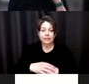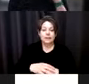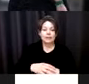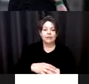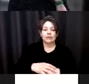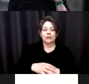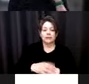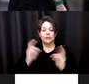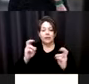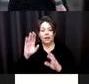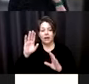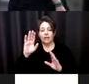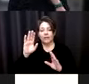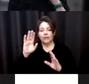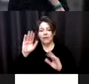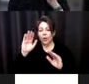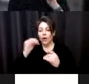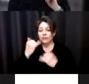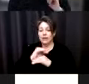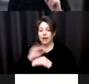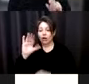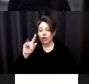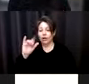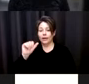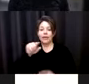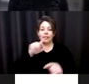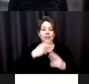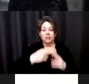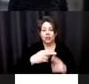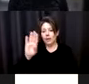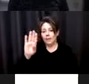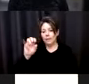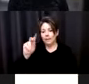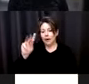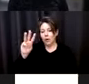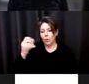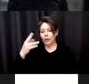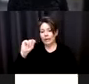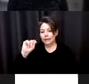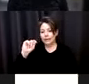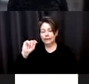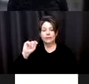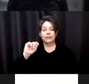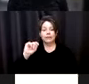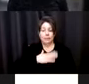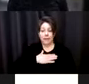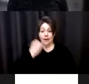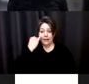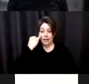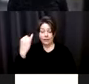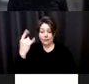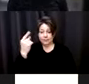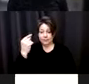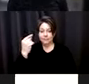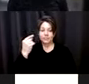Farewell Tonight, Clarkia ammonia. This is buckwheat. My idea is to have a detail of